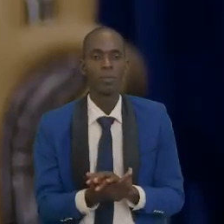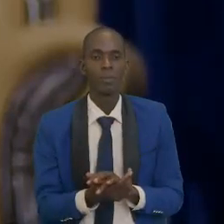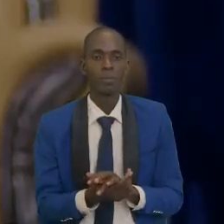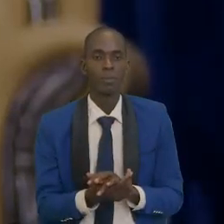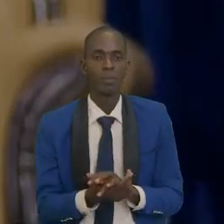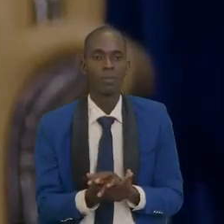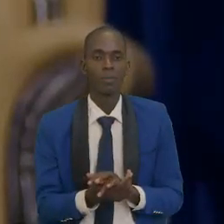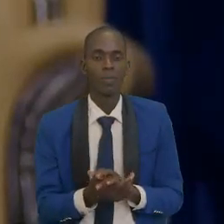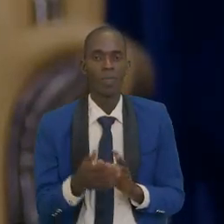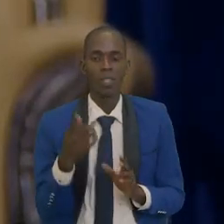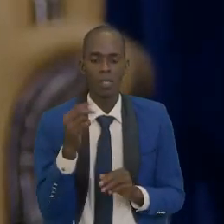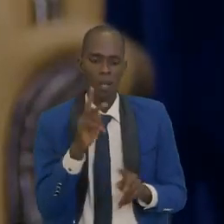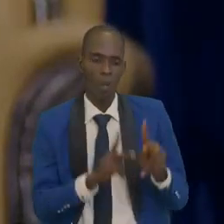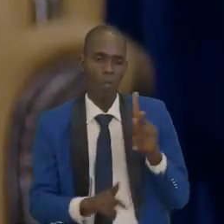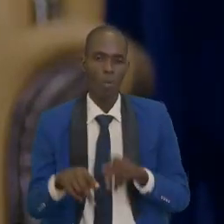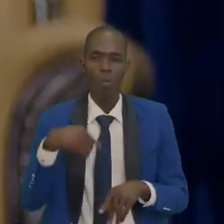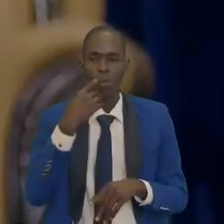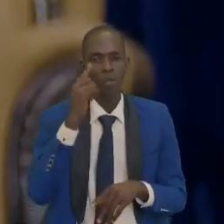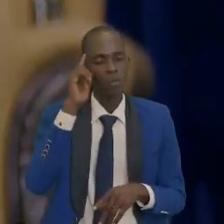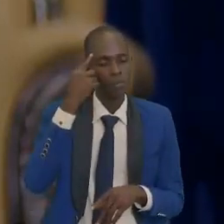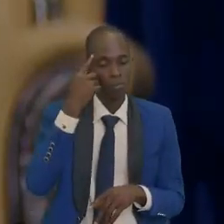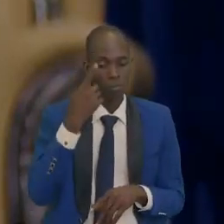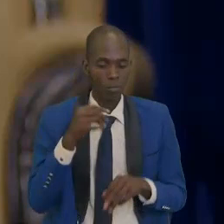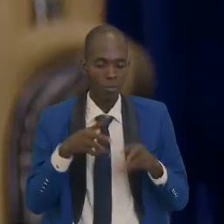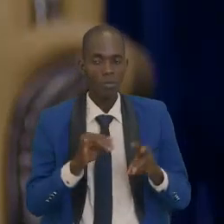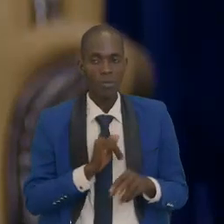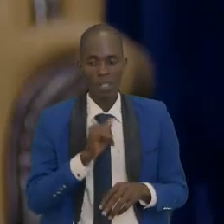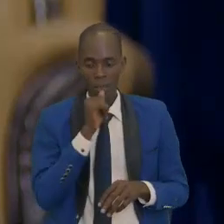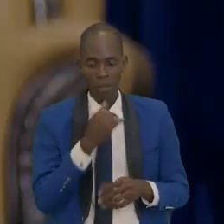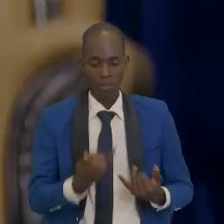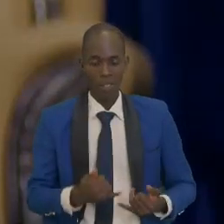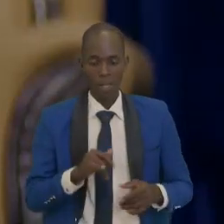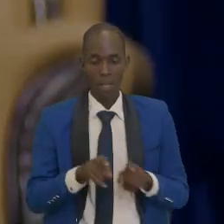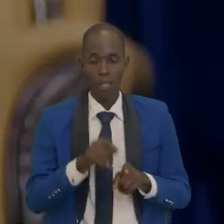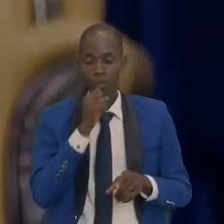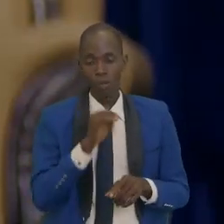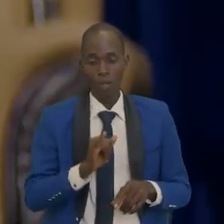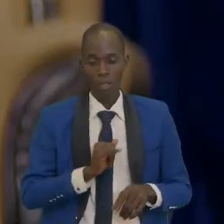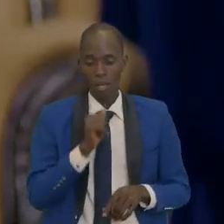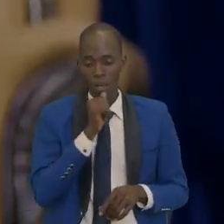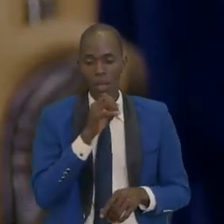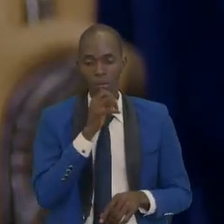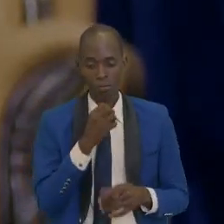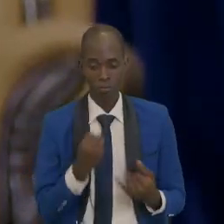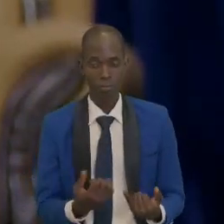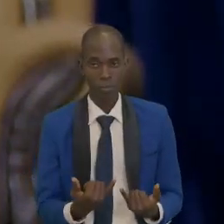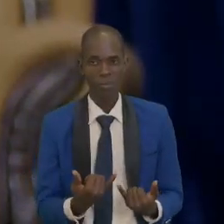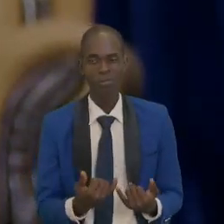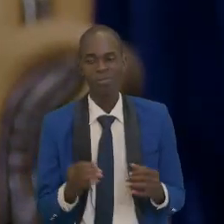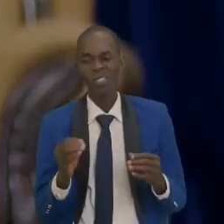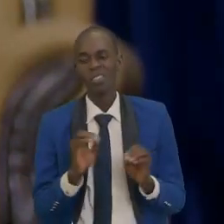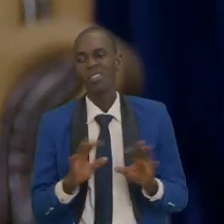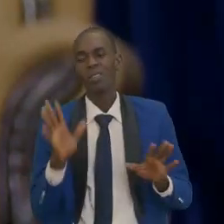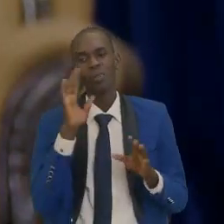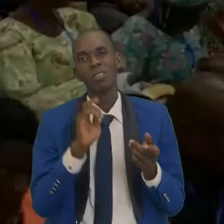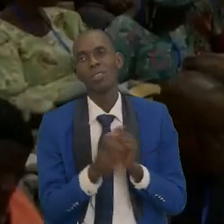the people who think the way I am now as old as as I am now nothing will change again